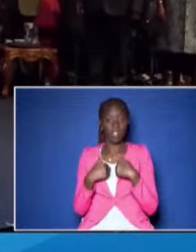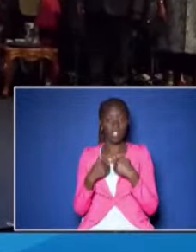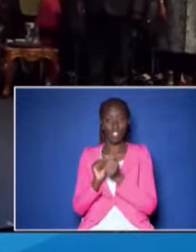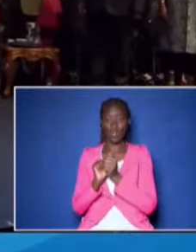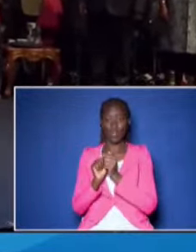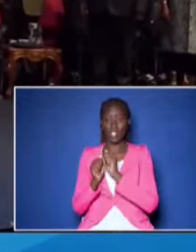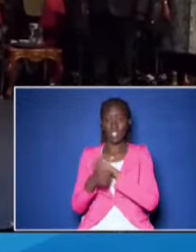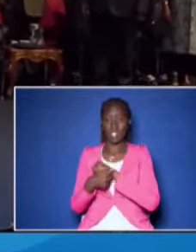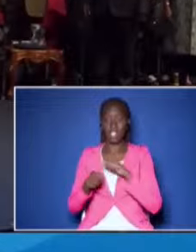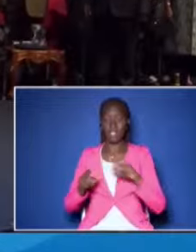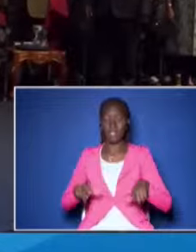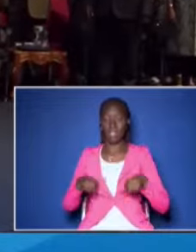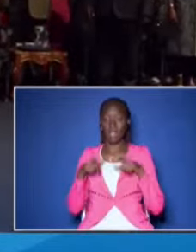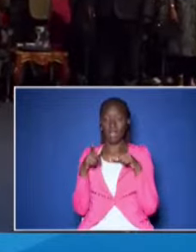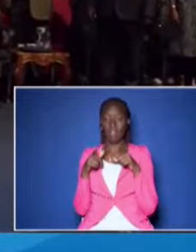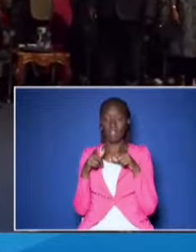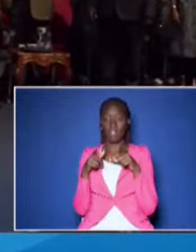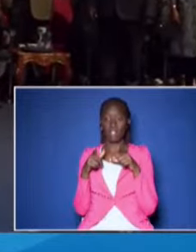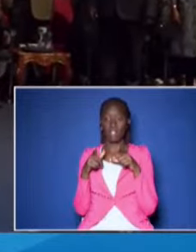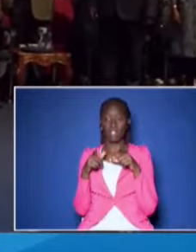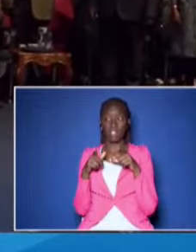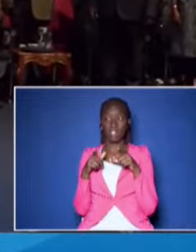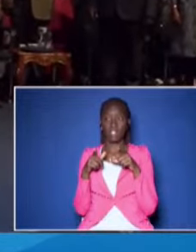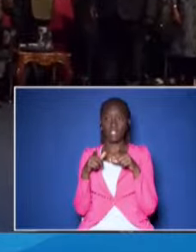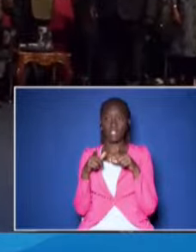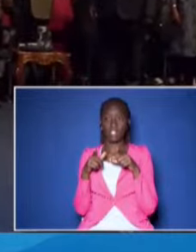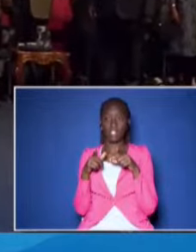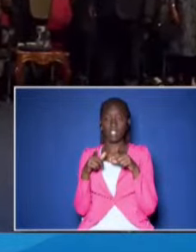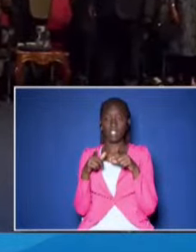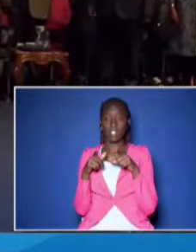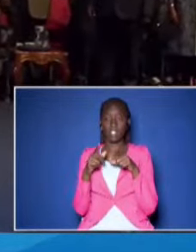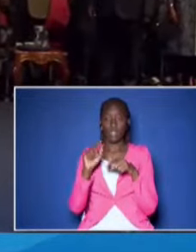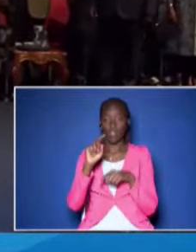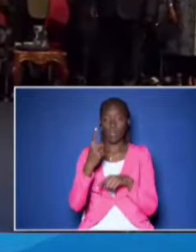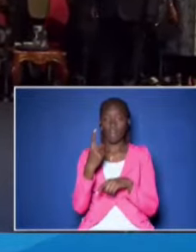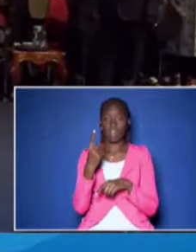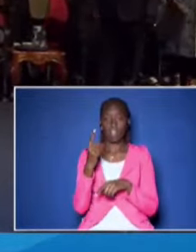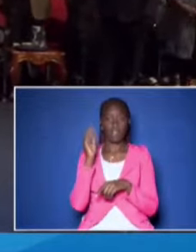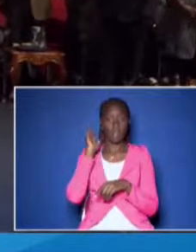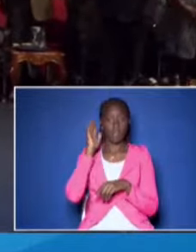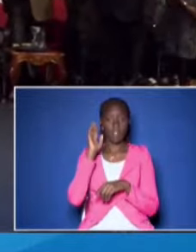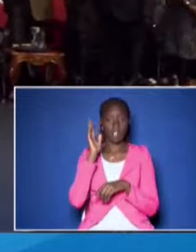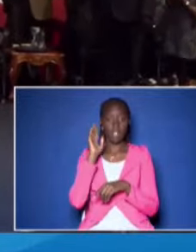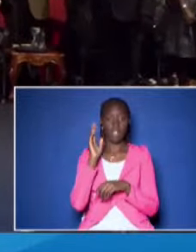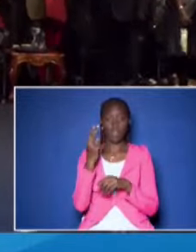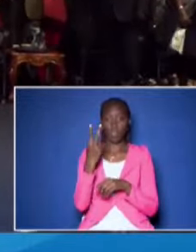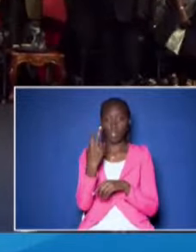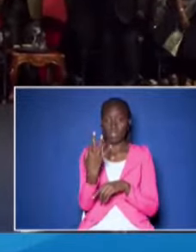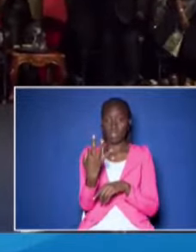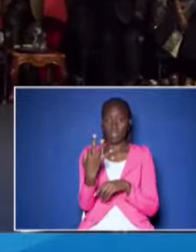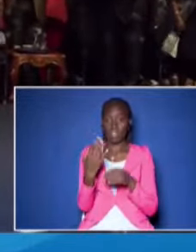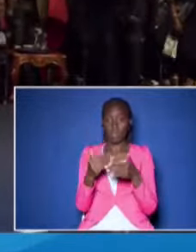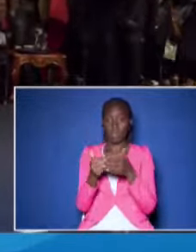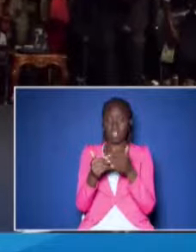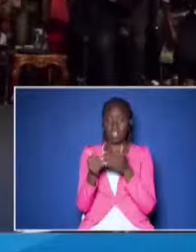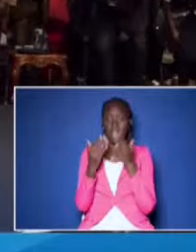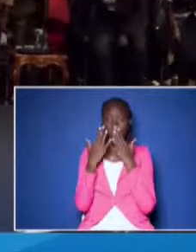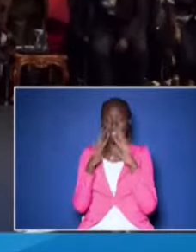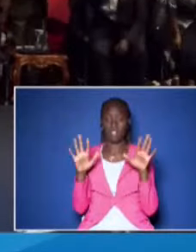change lives first Peter 1:23 please I'm almost